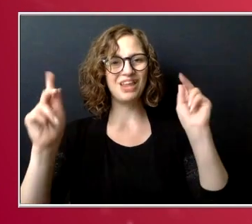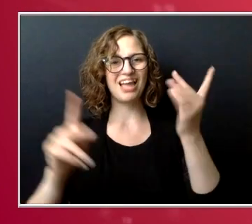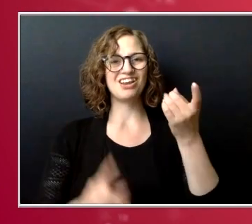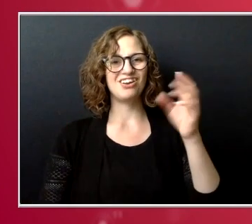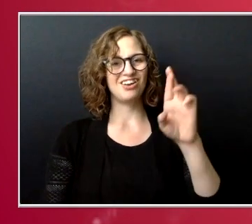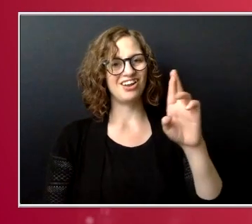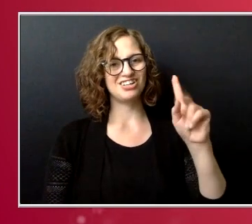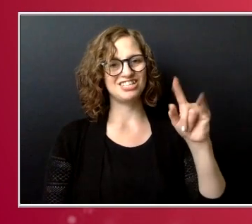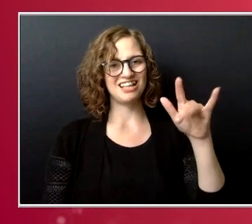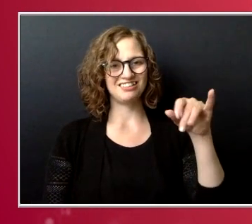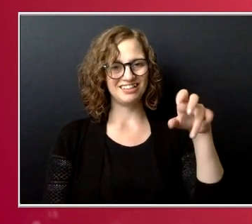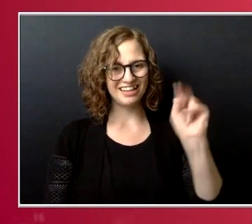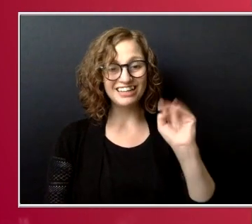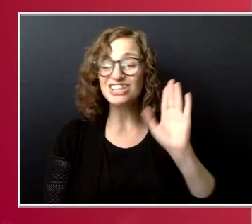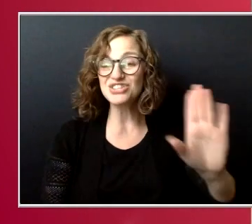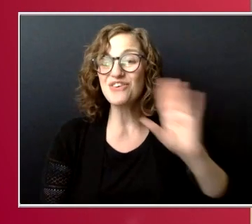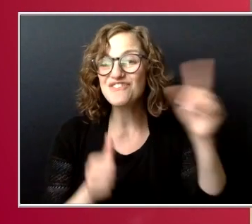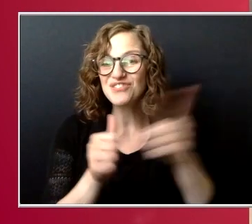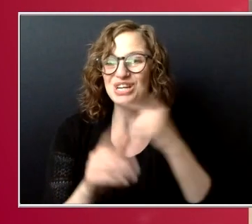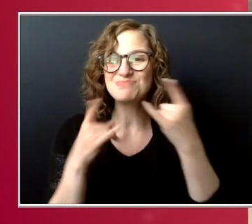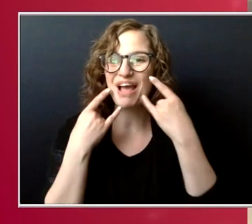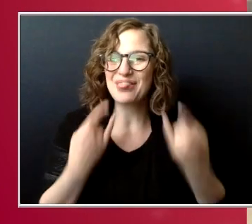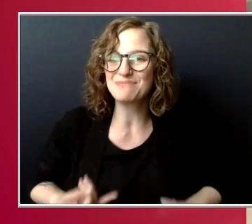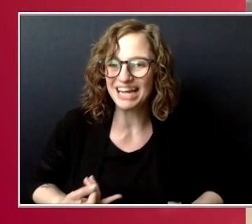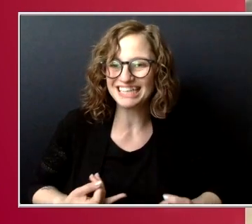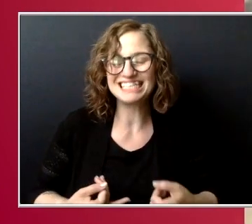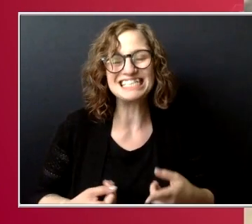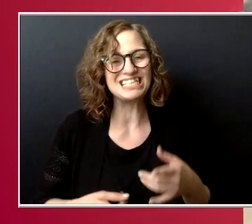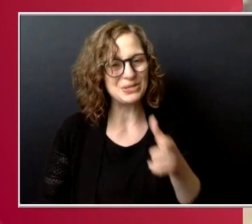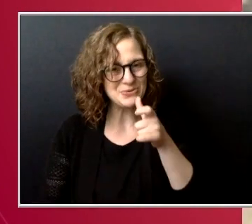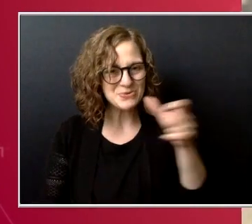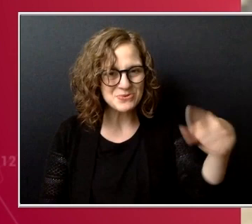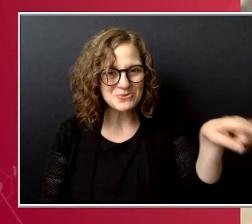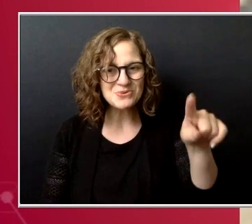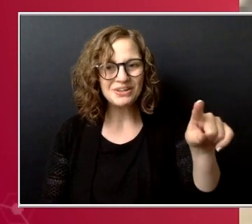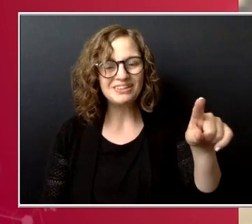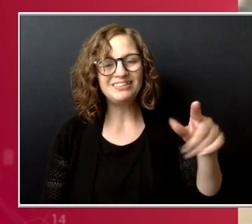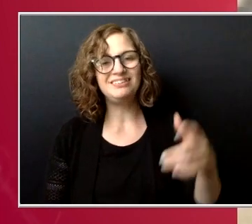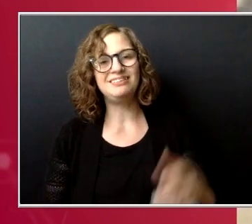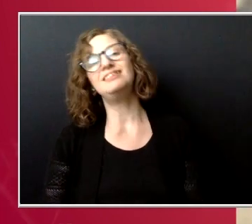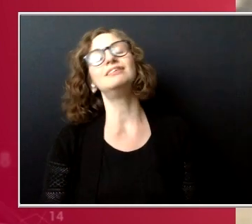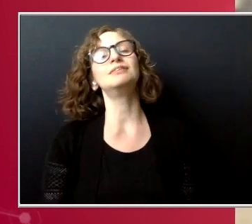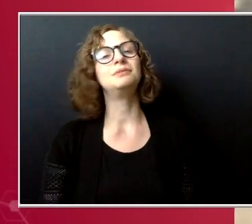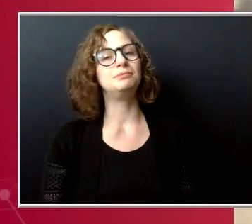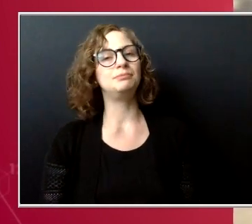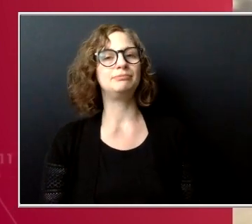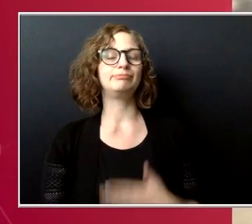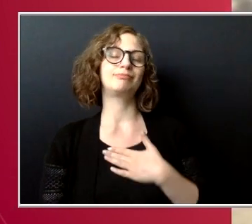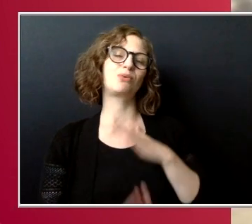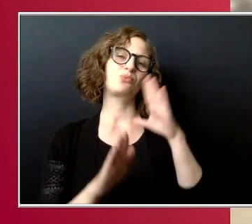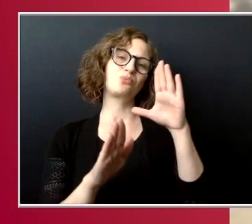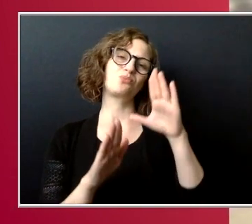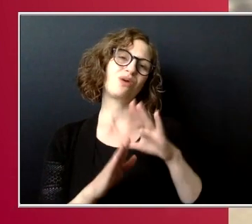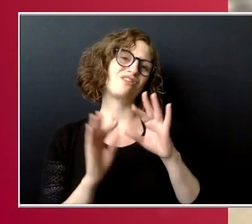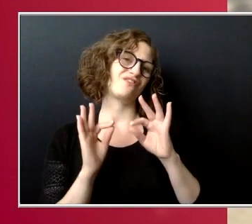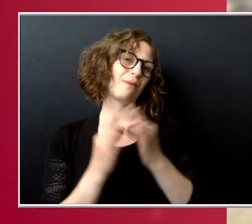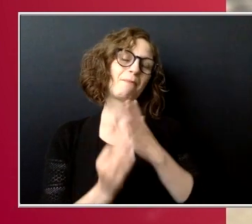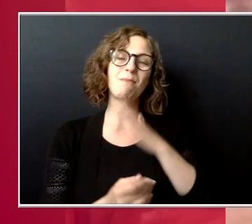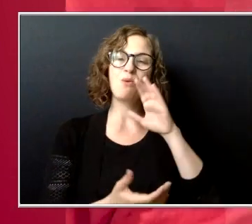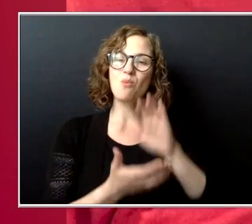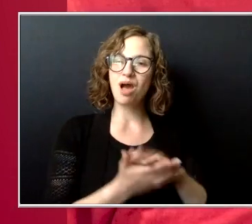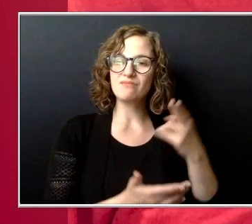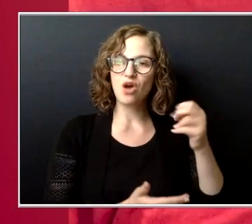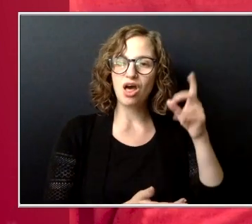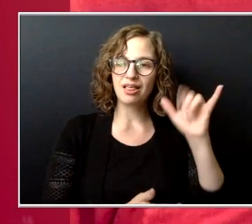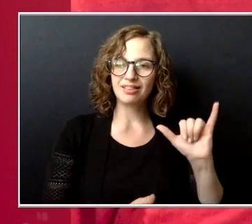Behind the Mask. Who are these beautiful people? So that is my wonderful family, my wife Holly and my two